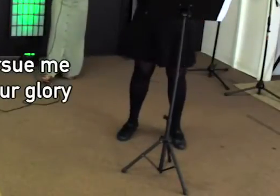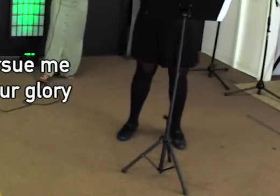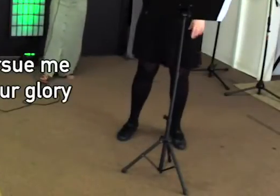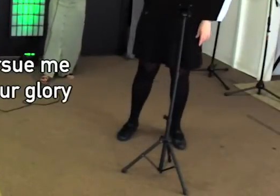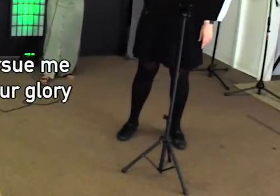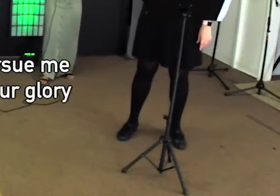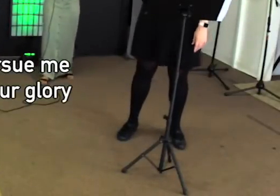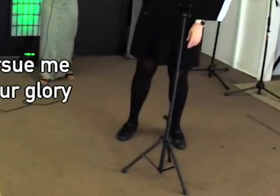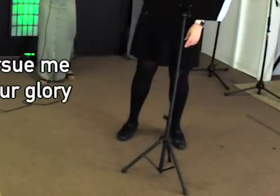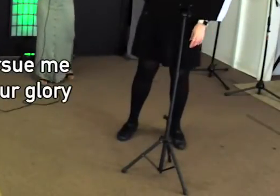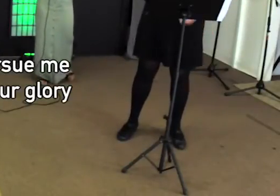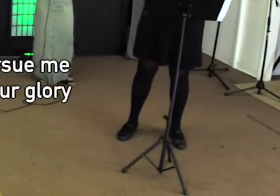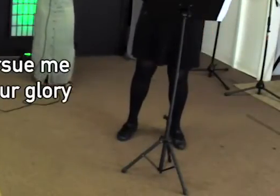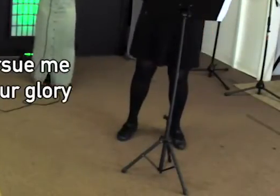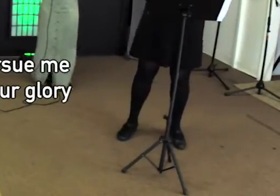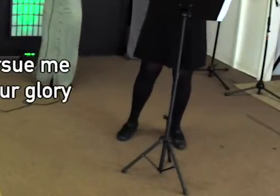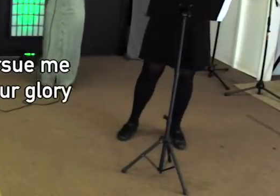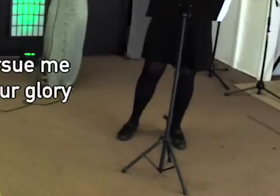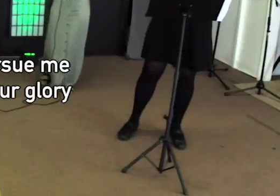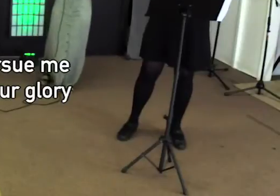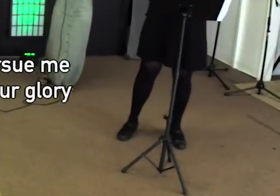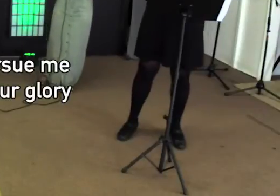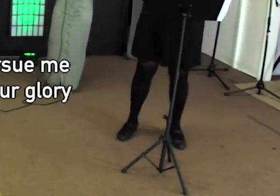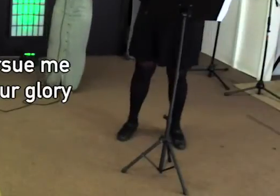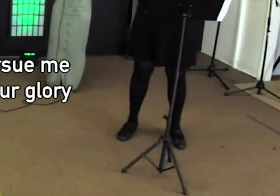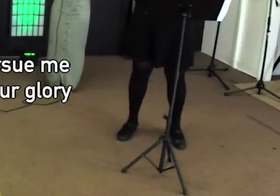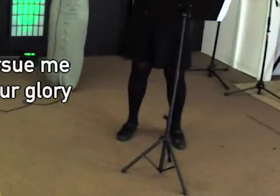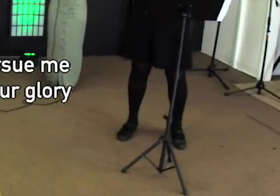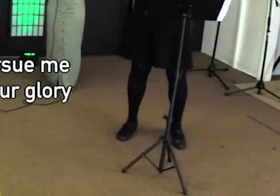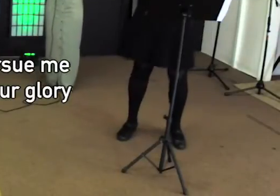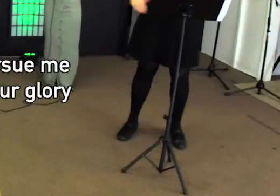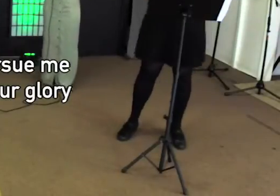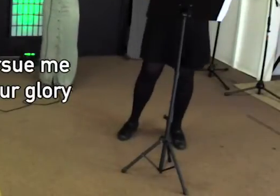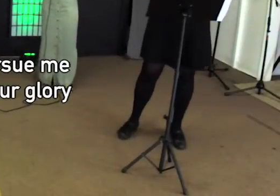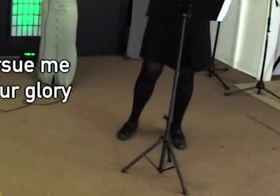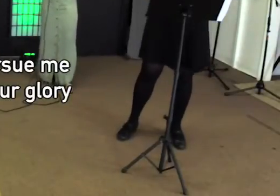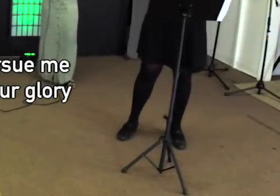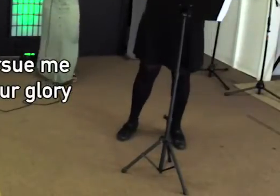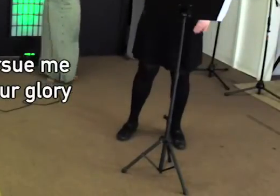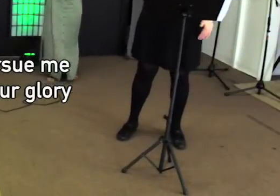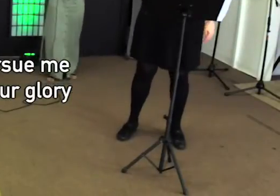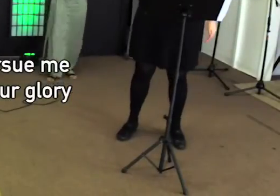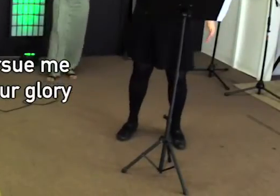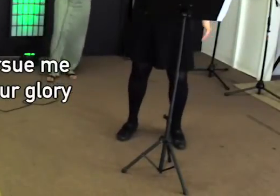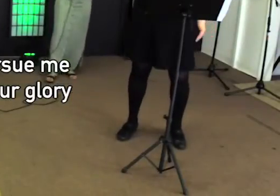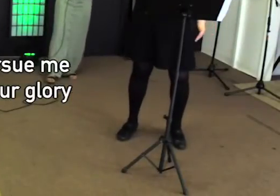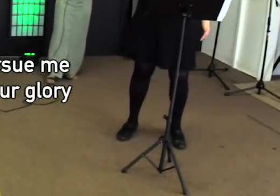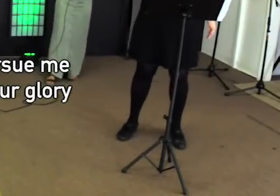Lord of all.